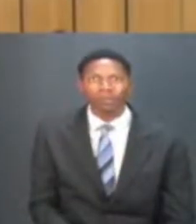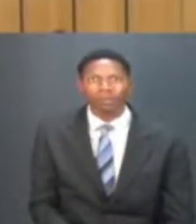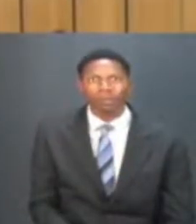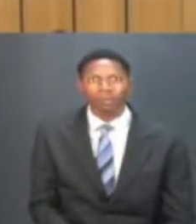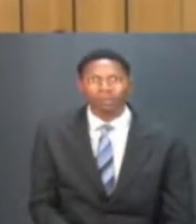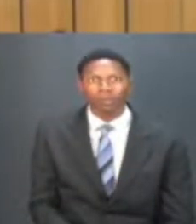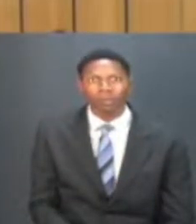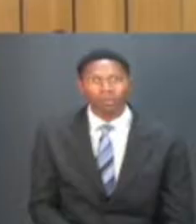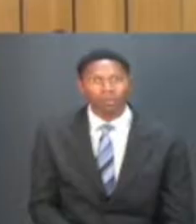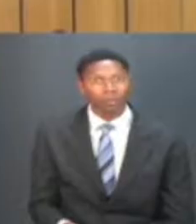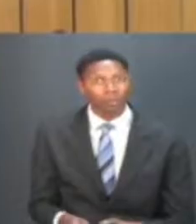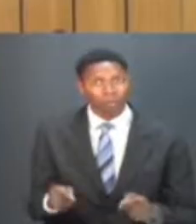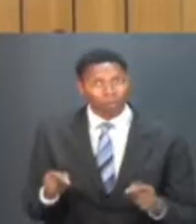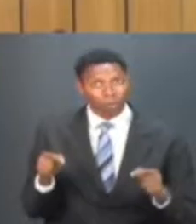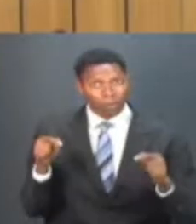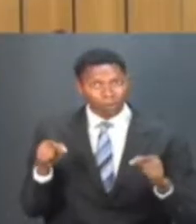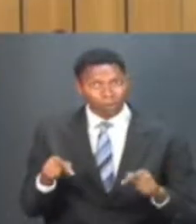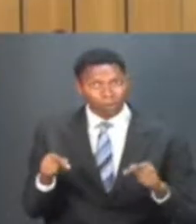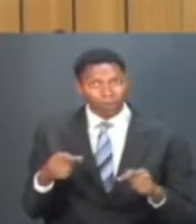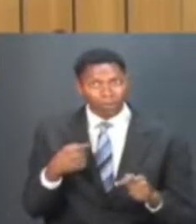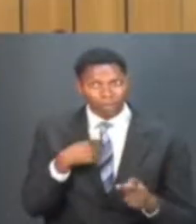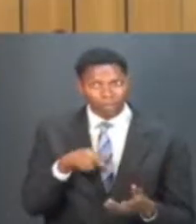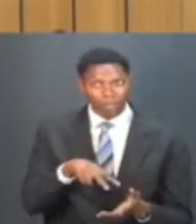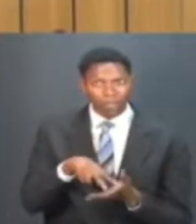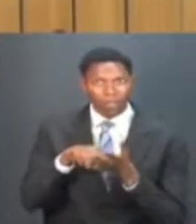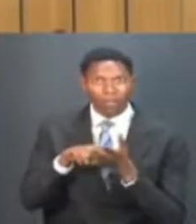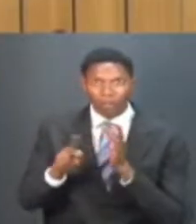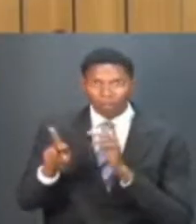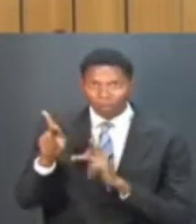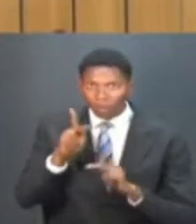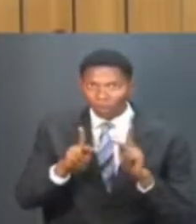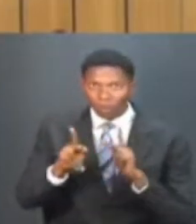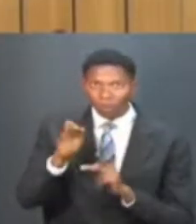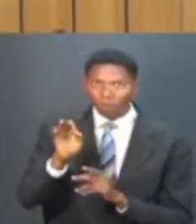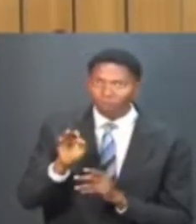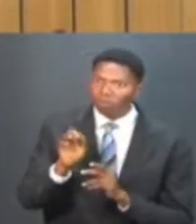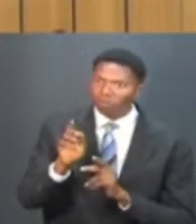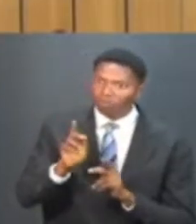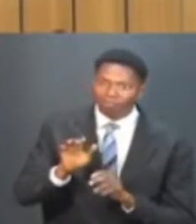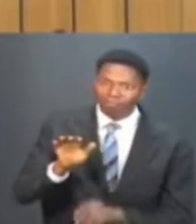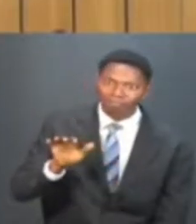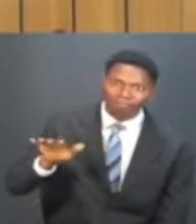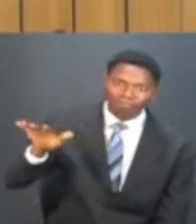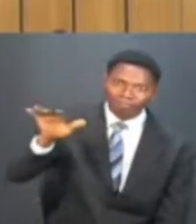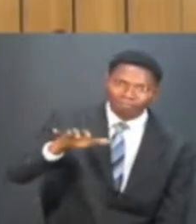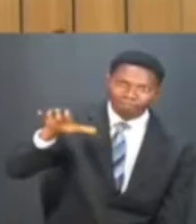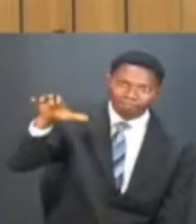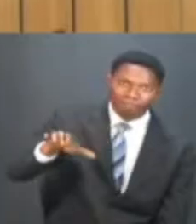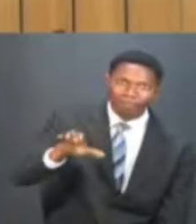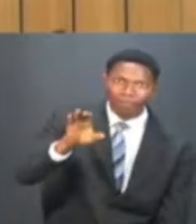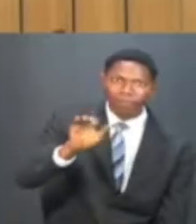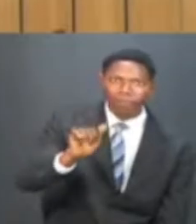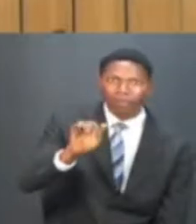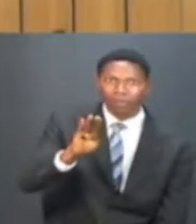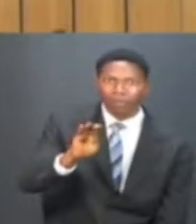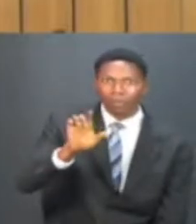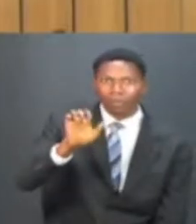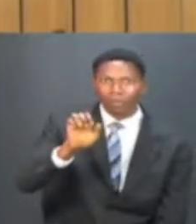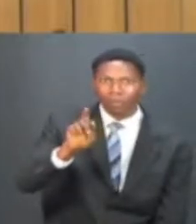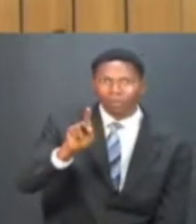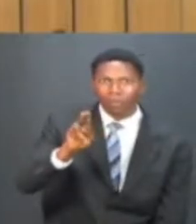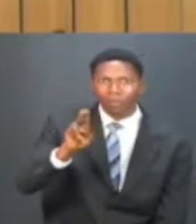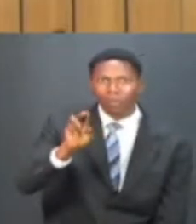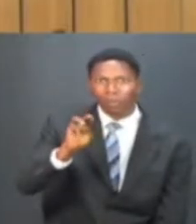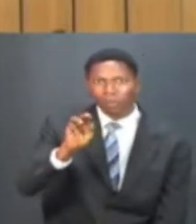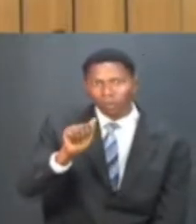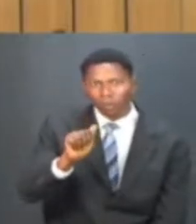Today, I rise on behalf of the people of Ablekumanov and in solidarity with millions across